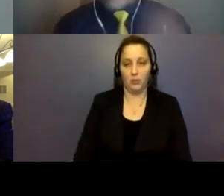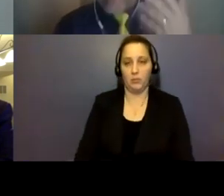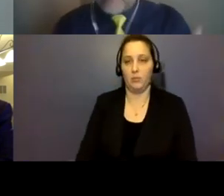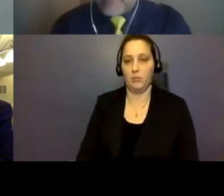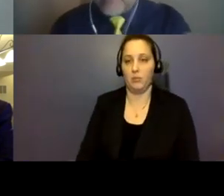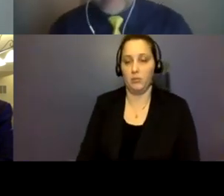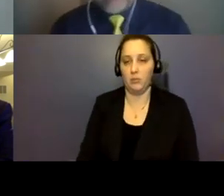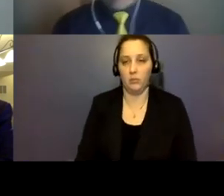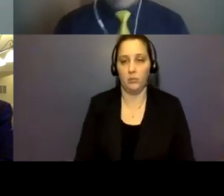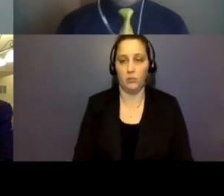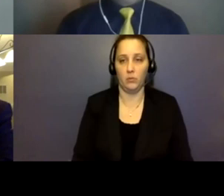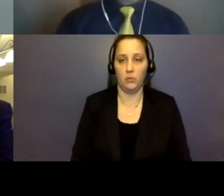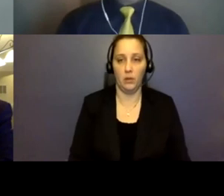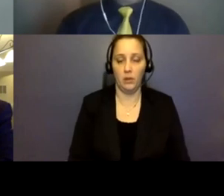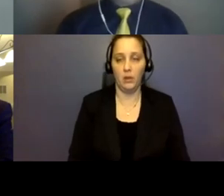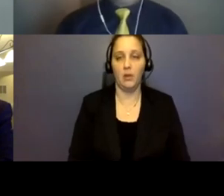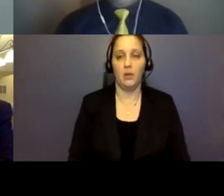So I ended up in the military.